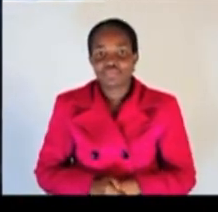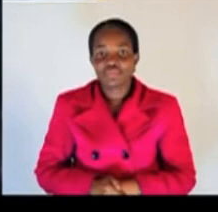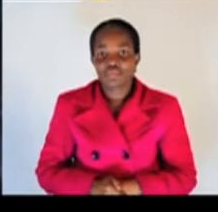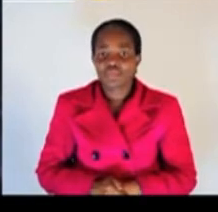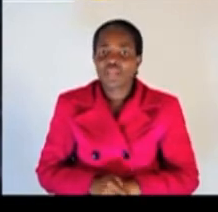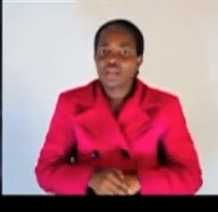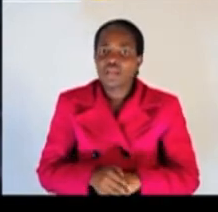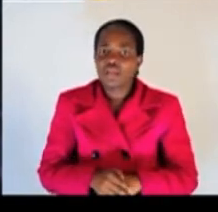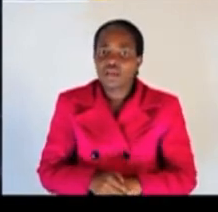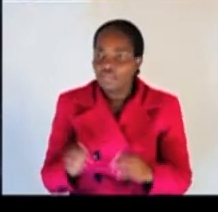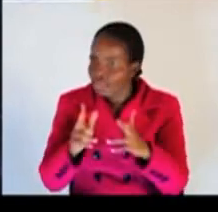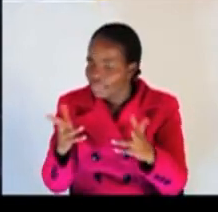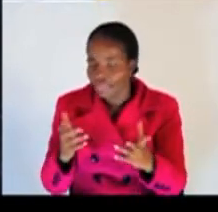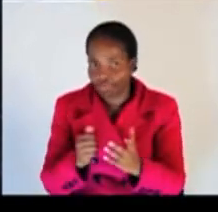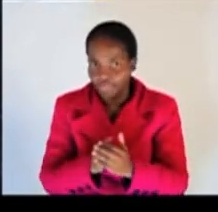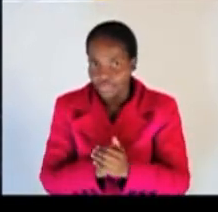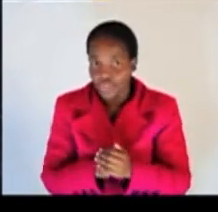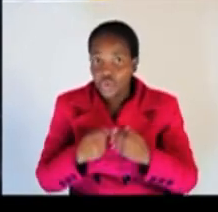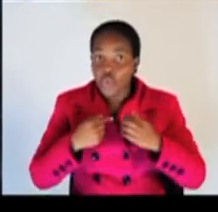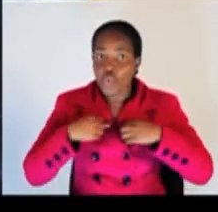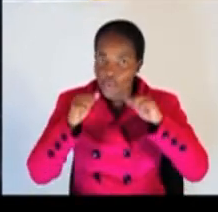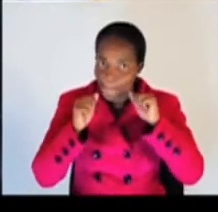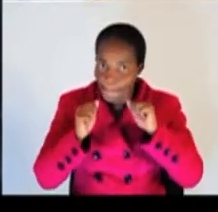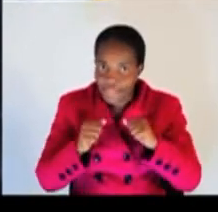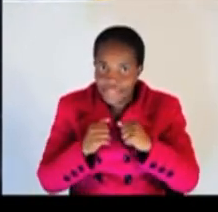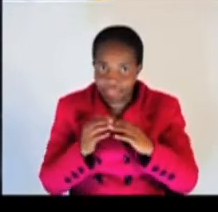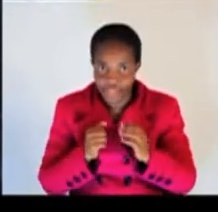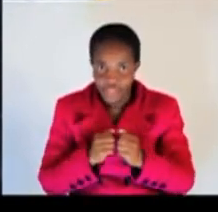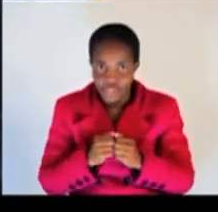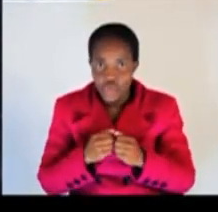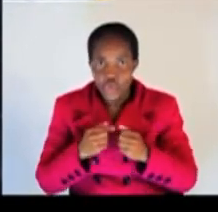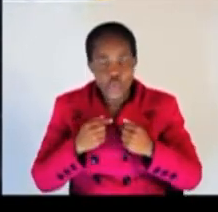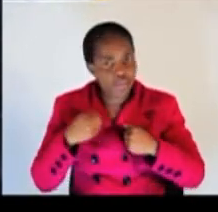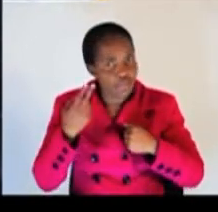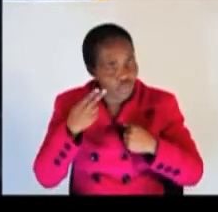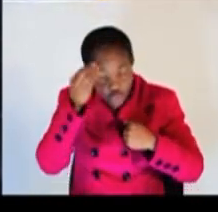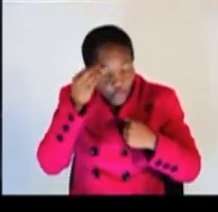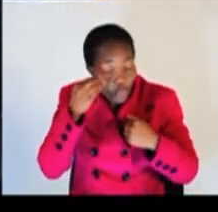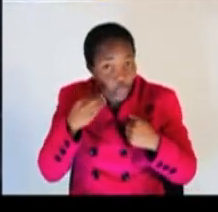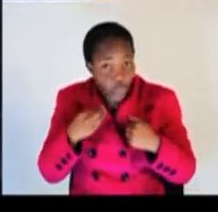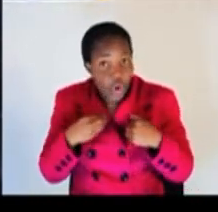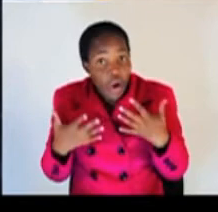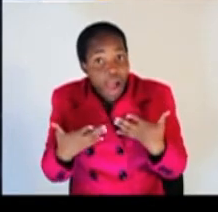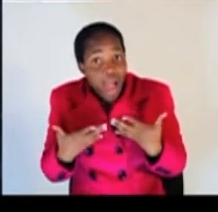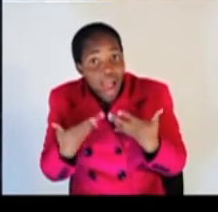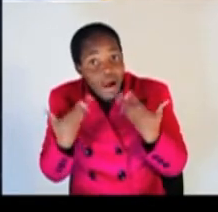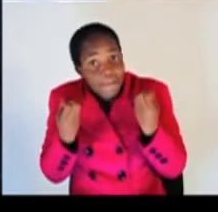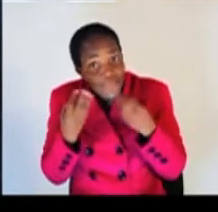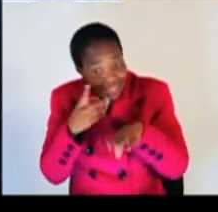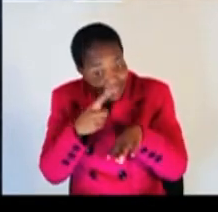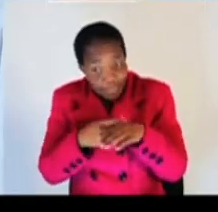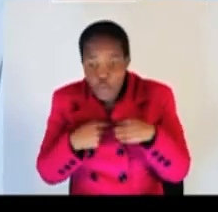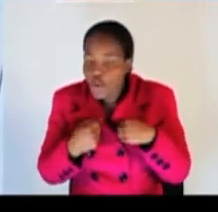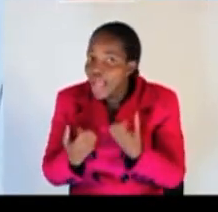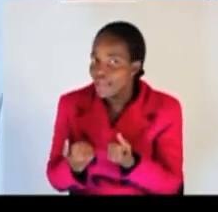Comrades, let us begin. We do not know how much time we will